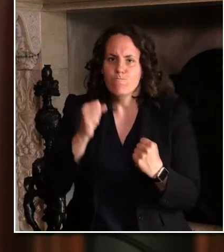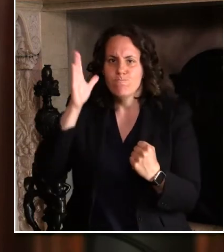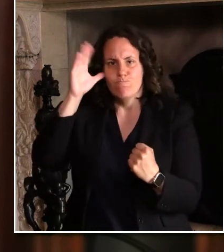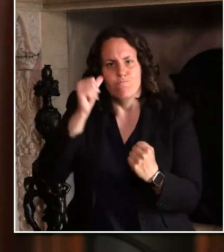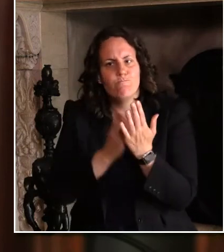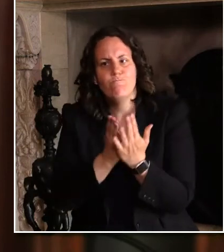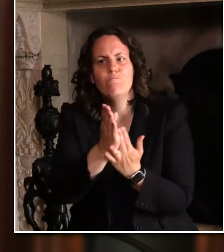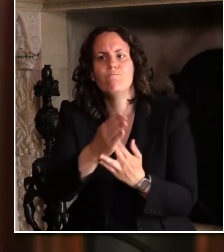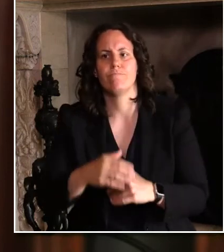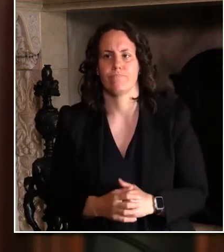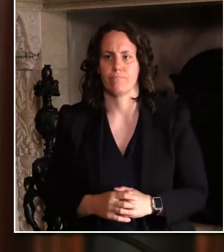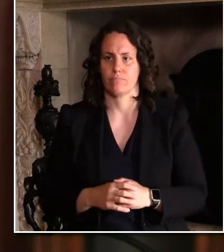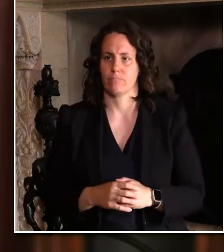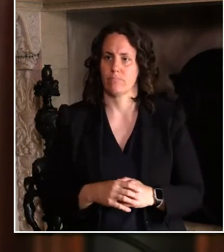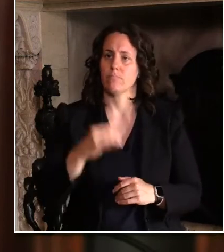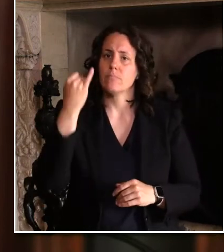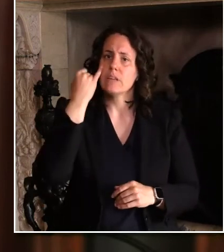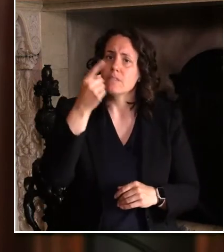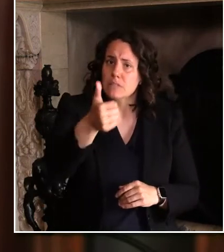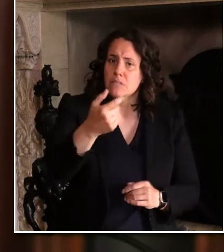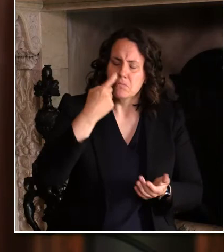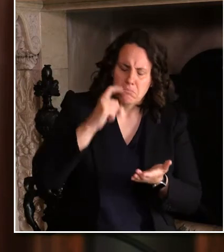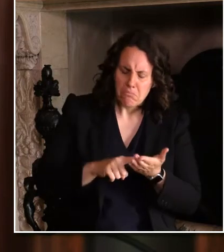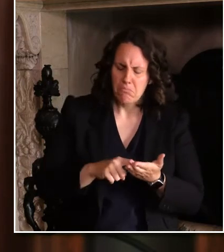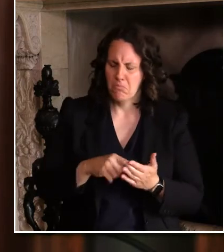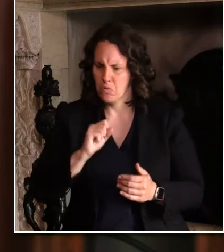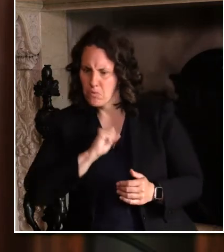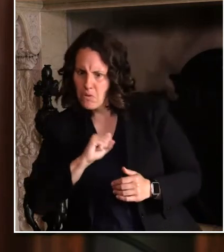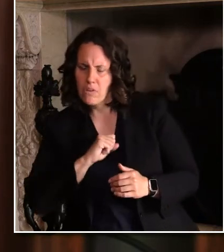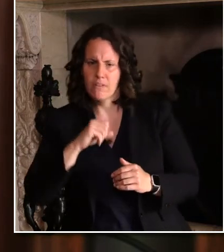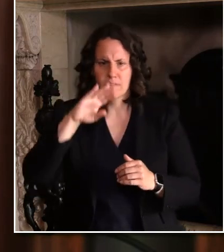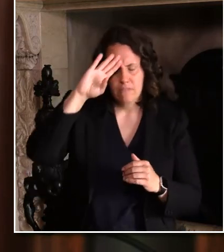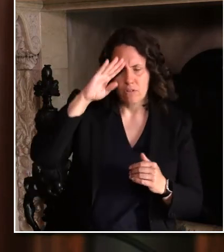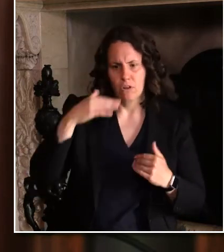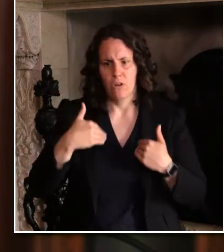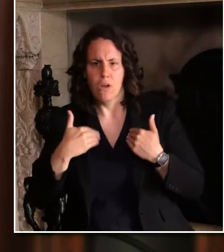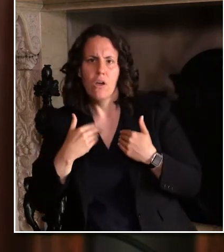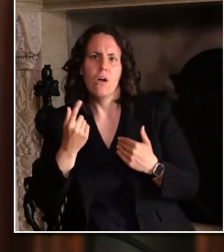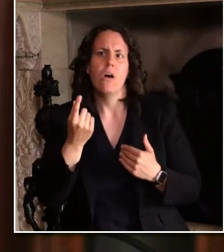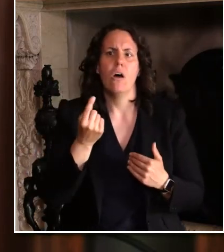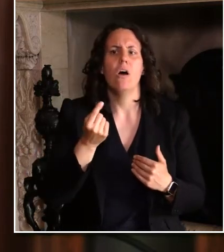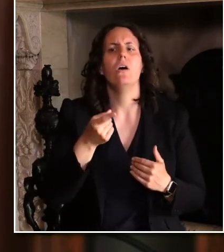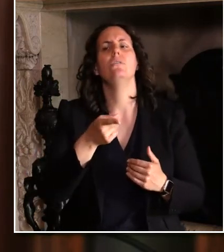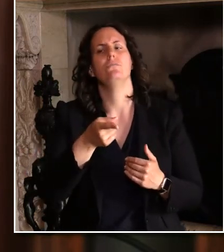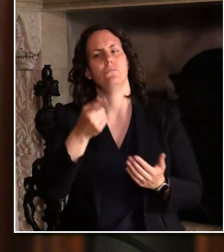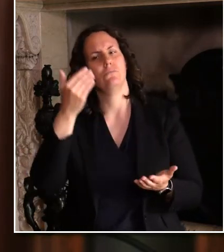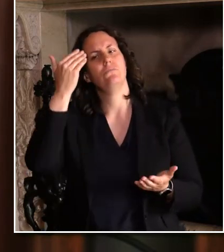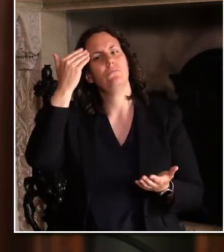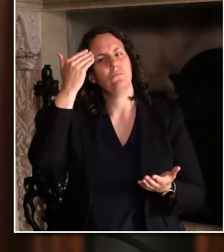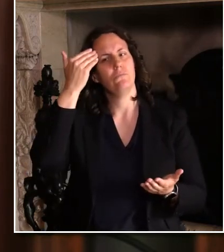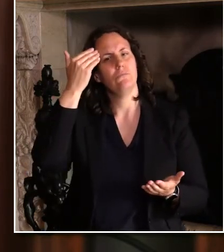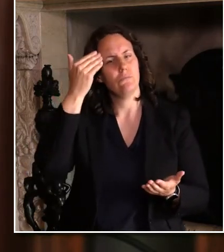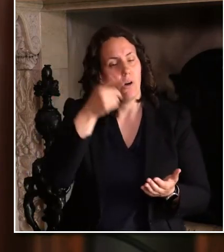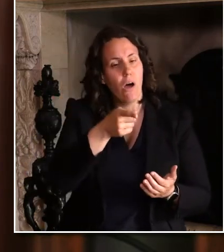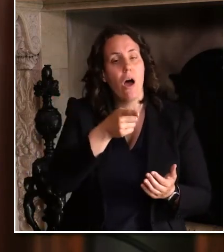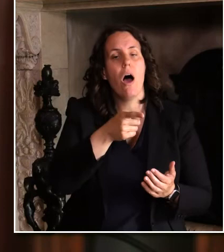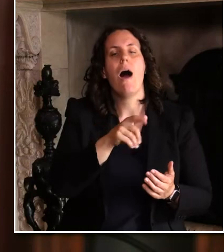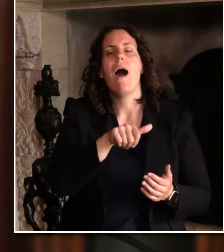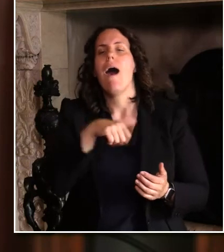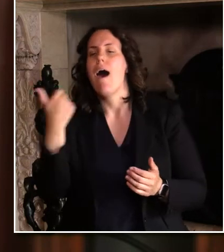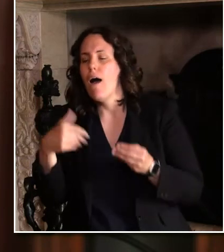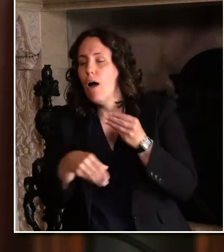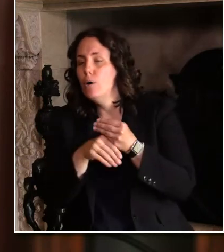get tested. But we also need to pay attention to our mental and emotional health and ask for help when we need it.